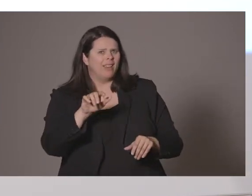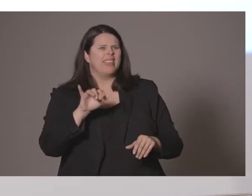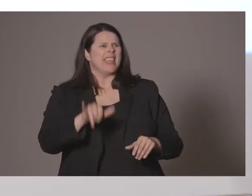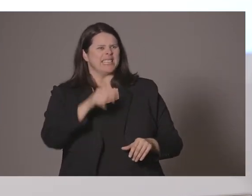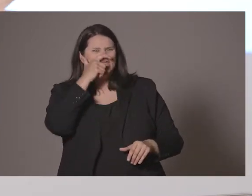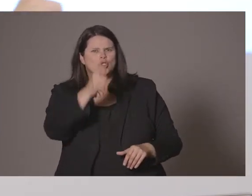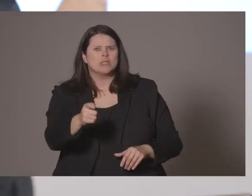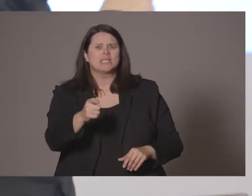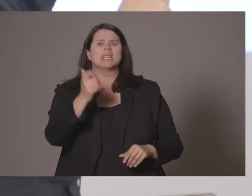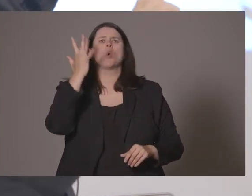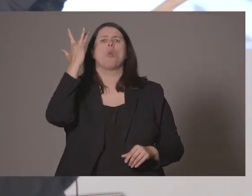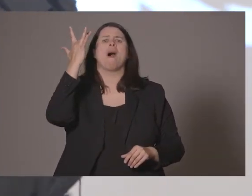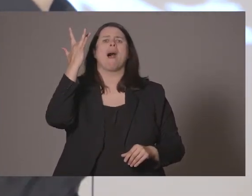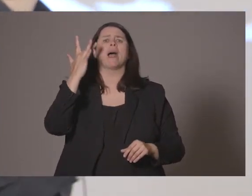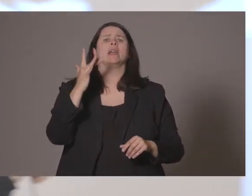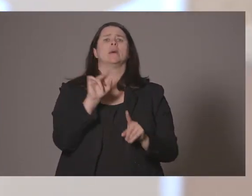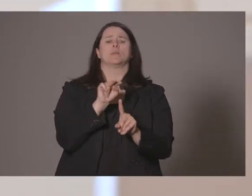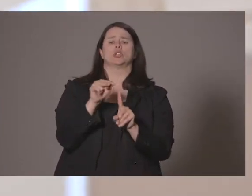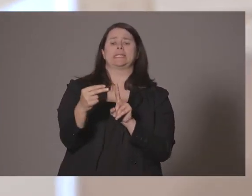Where's the mic?